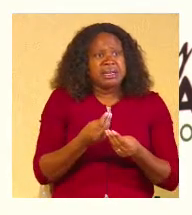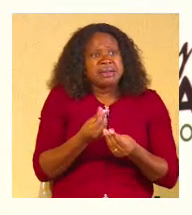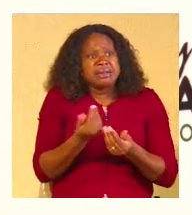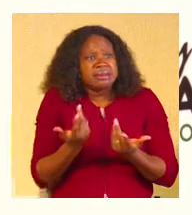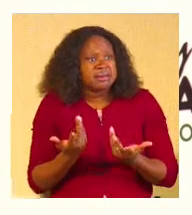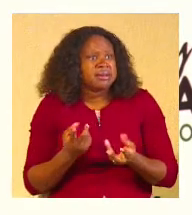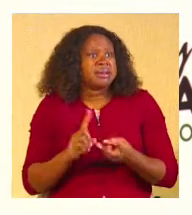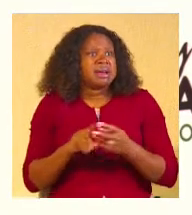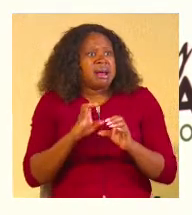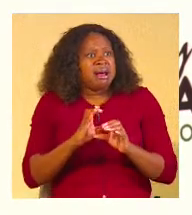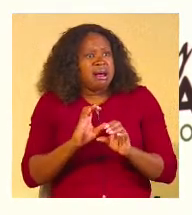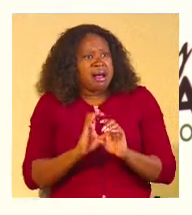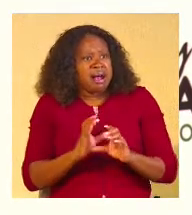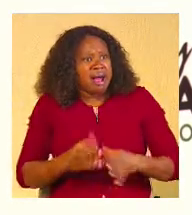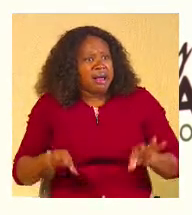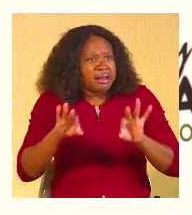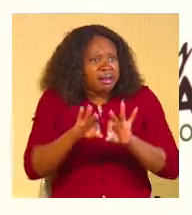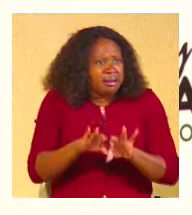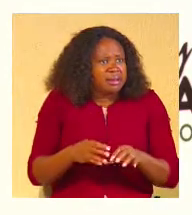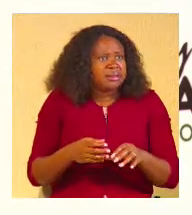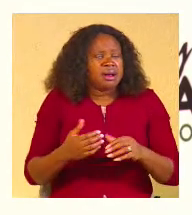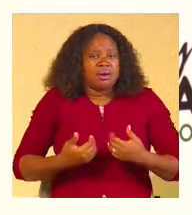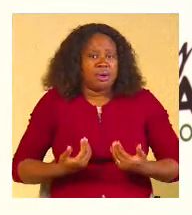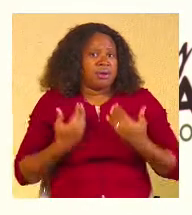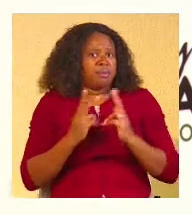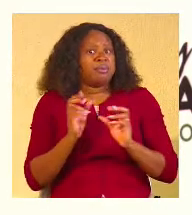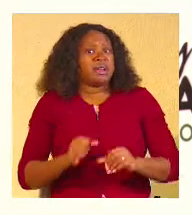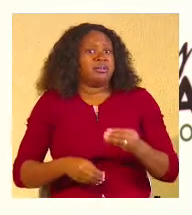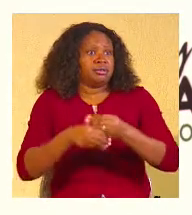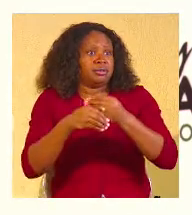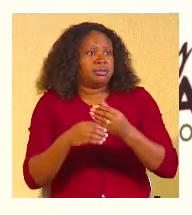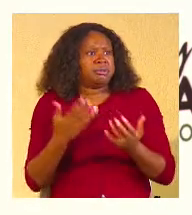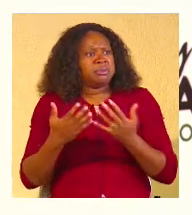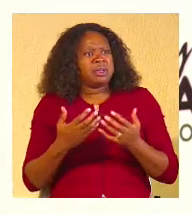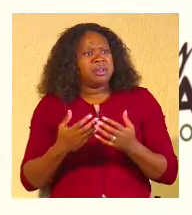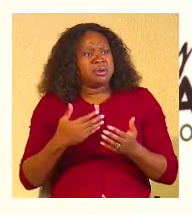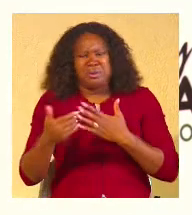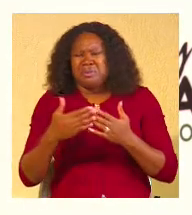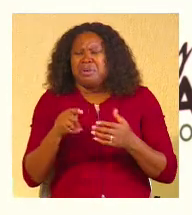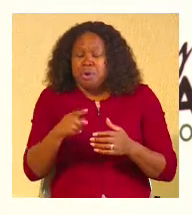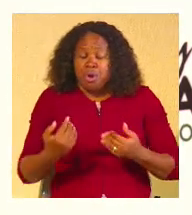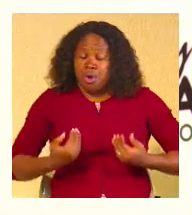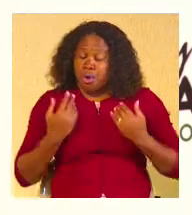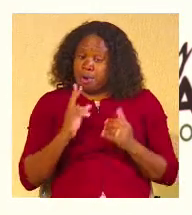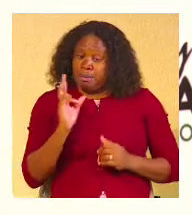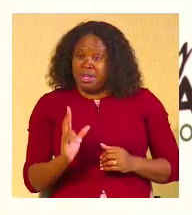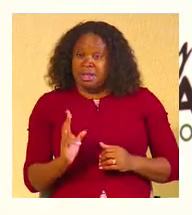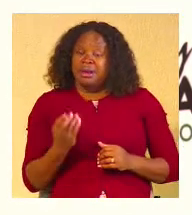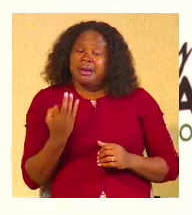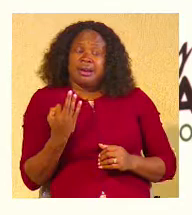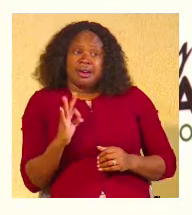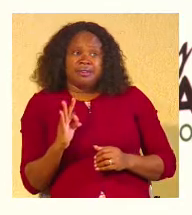incentives, agricultural incentives, and seeing as how young people can also contribute. So perhaps wherever you find yourself as a young person, if you can